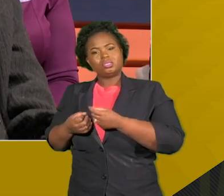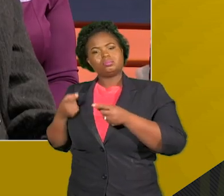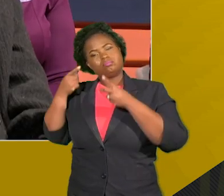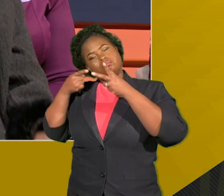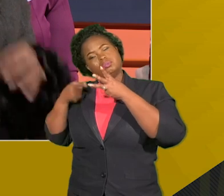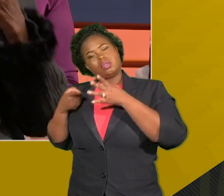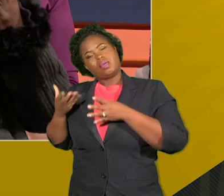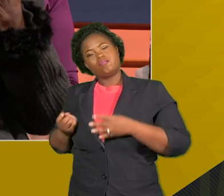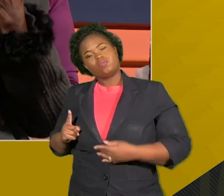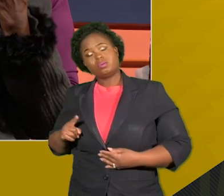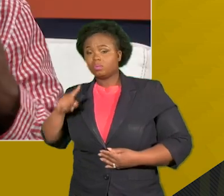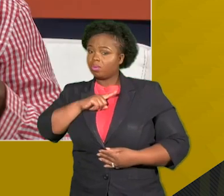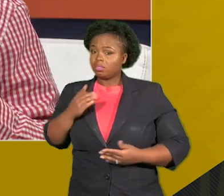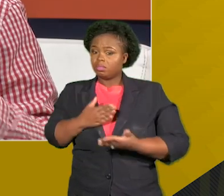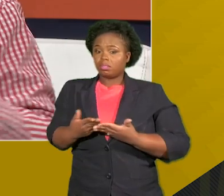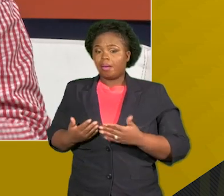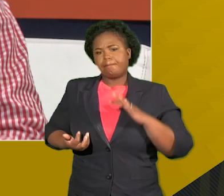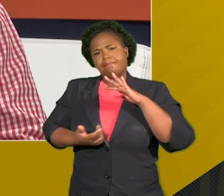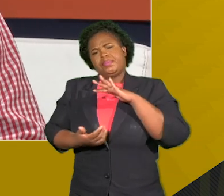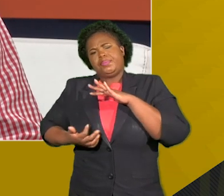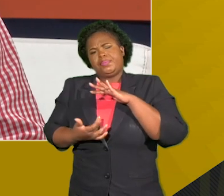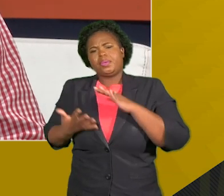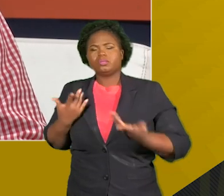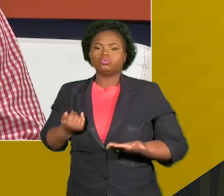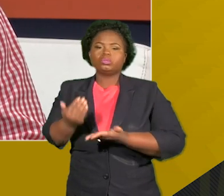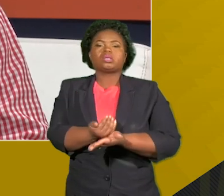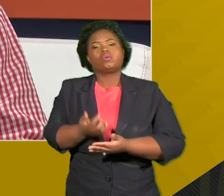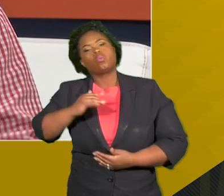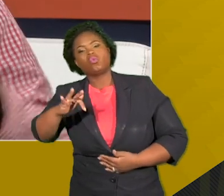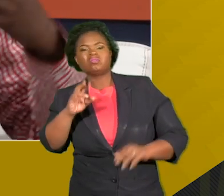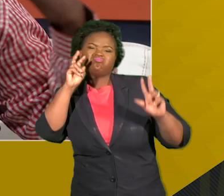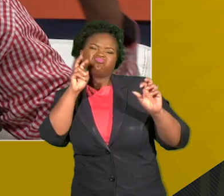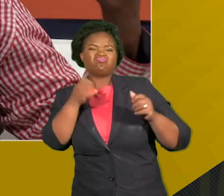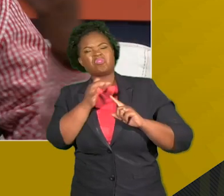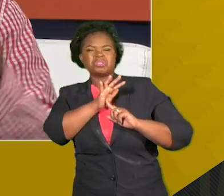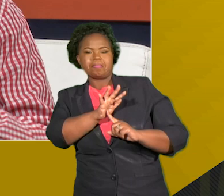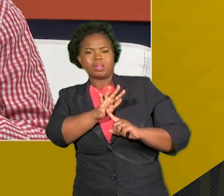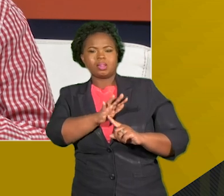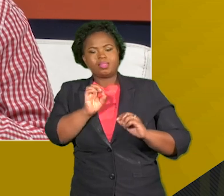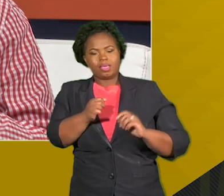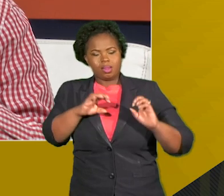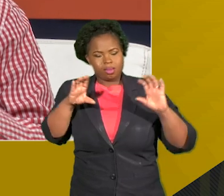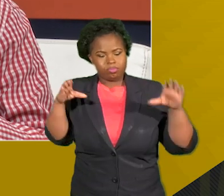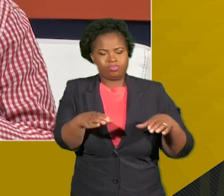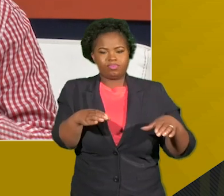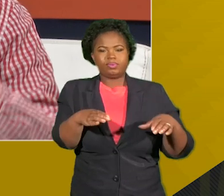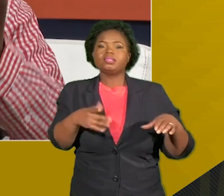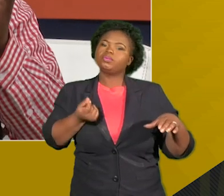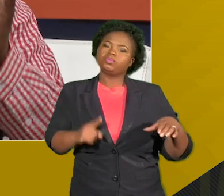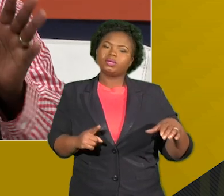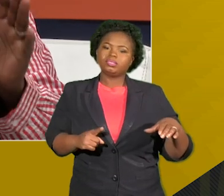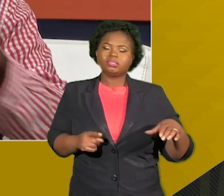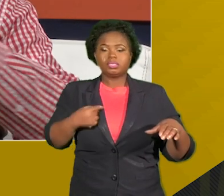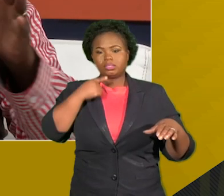yes. Kunabantu who are passionate about water conservation, for example. Okay. You are born. So now they will now group themselves together and what they do.